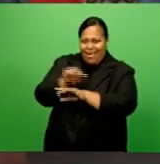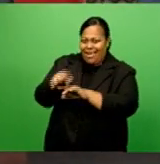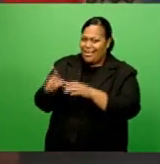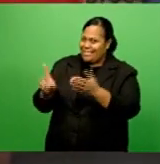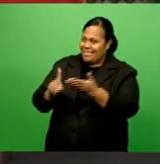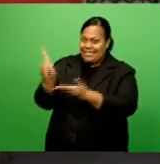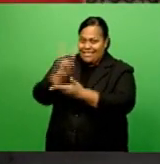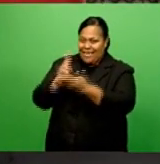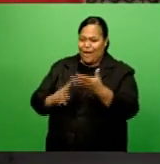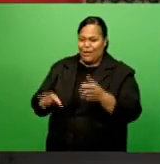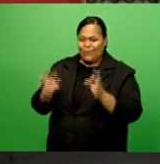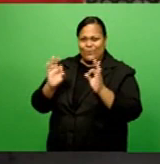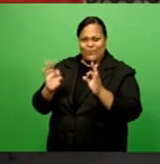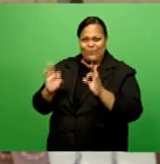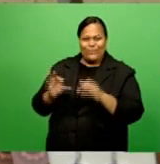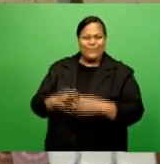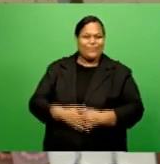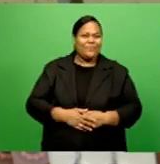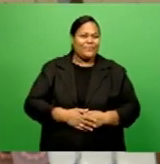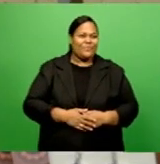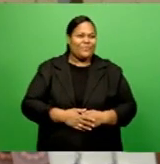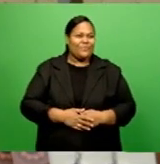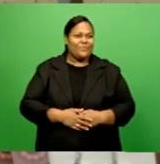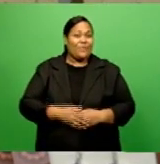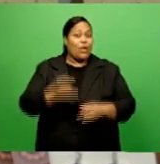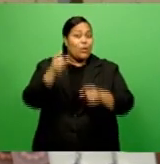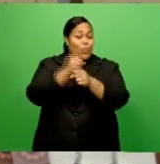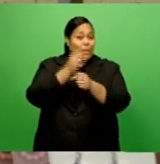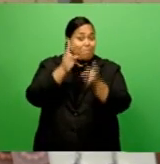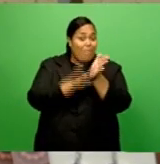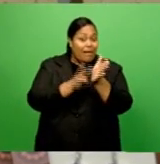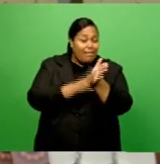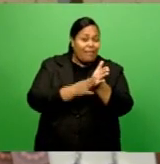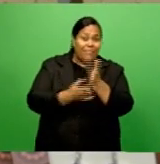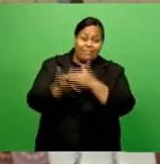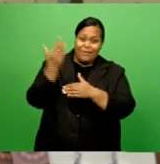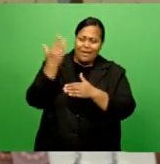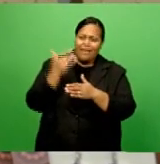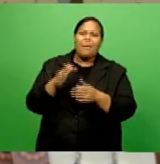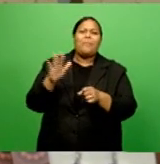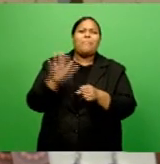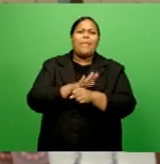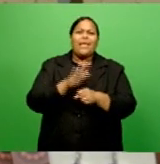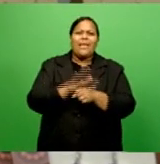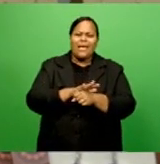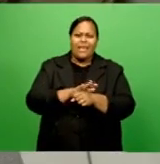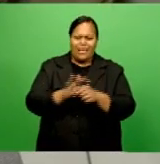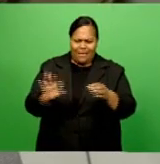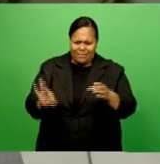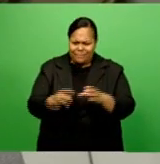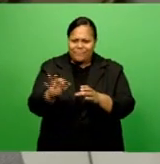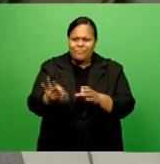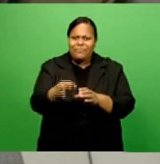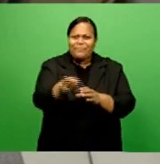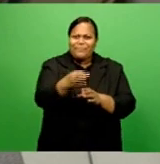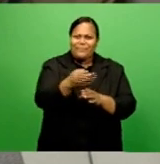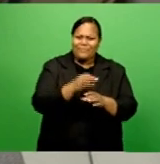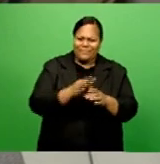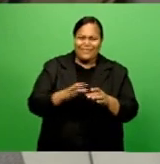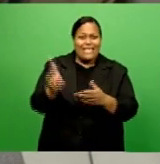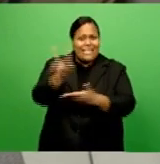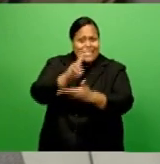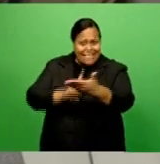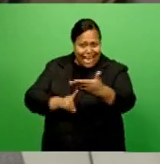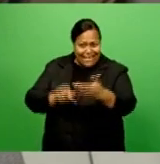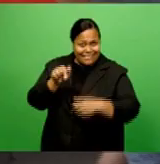it. My grandmother used to make patchwork, embroidery, and that's how I